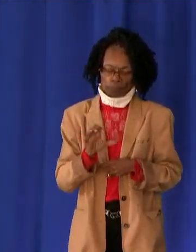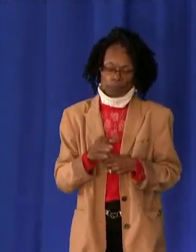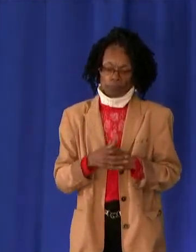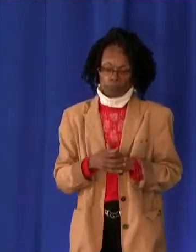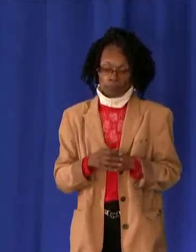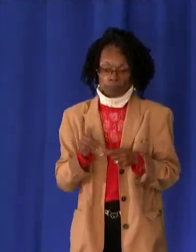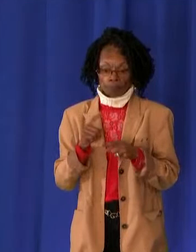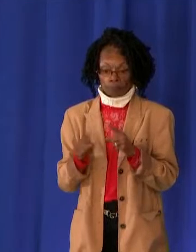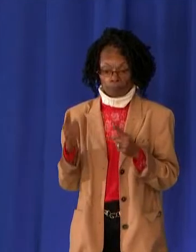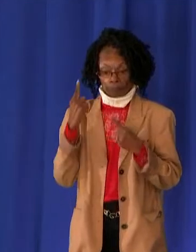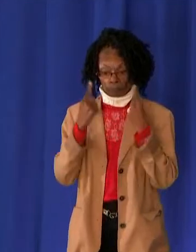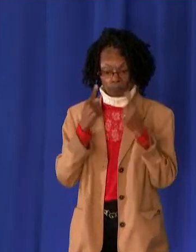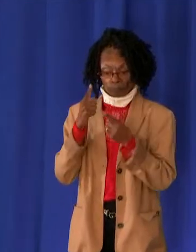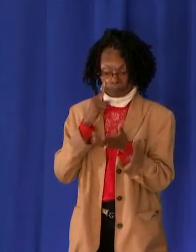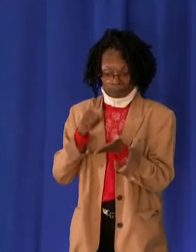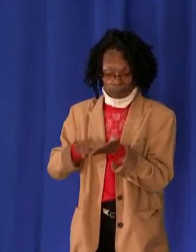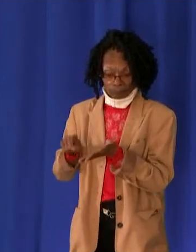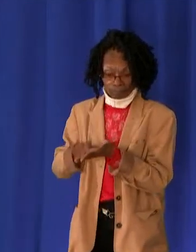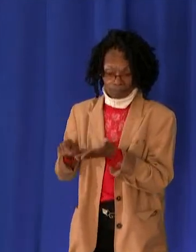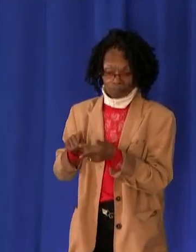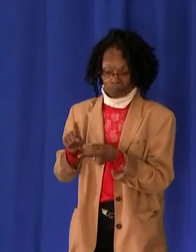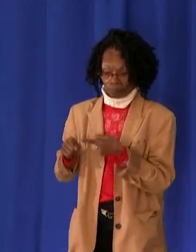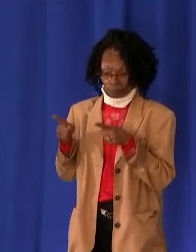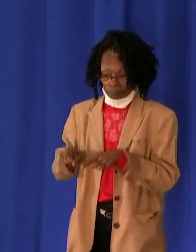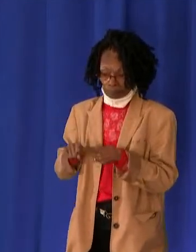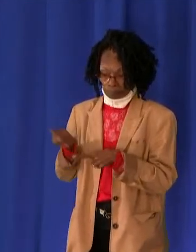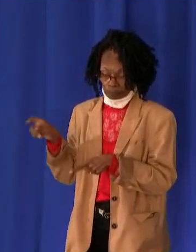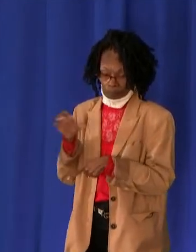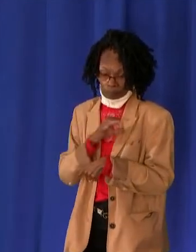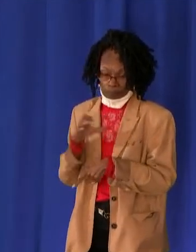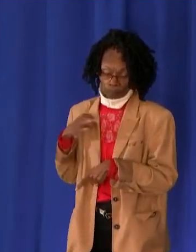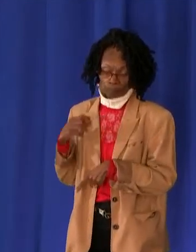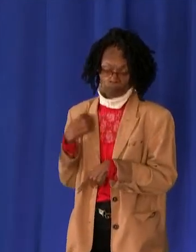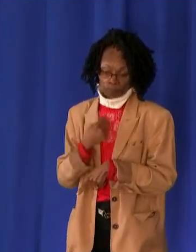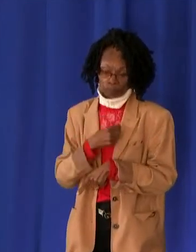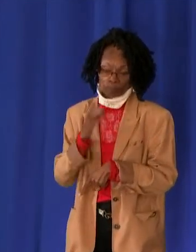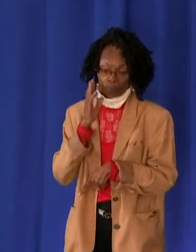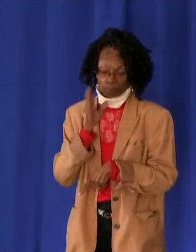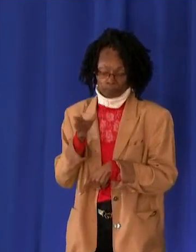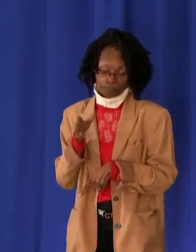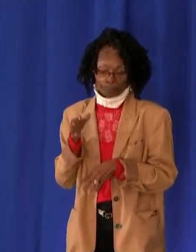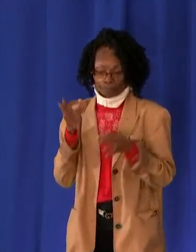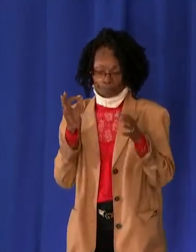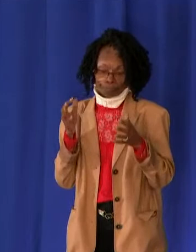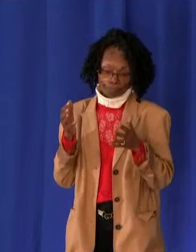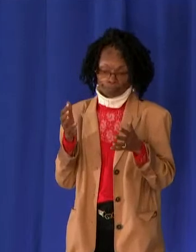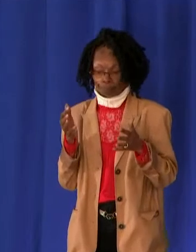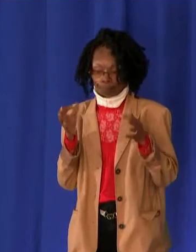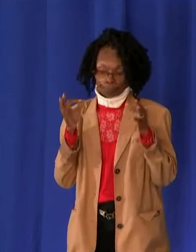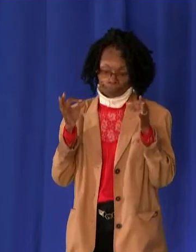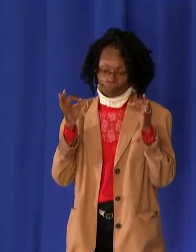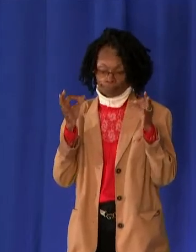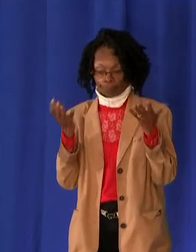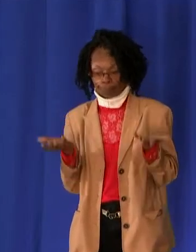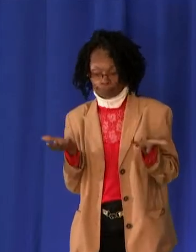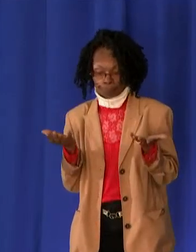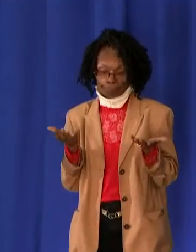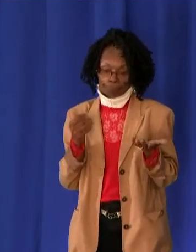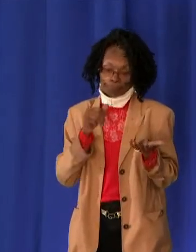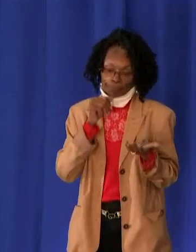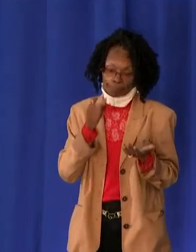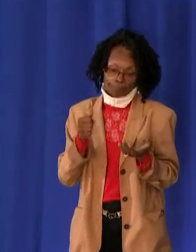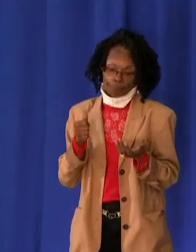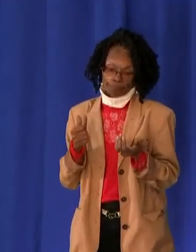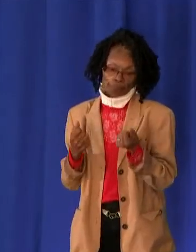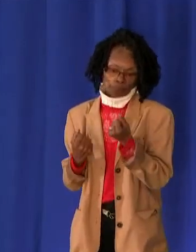Considering an investigation happening at the Congress, we would definitely not